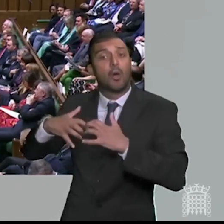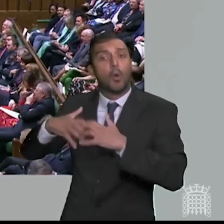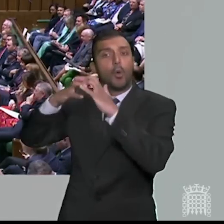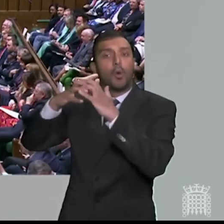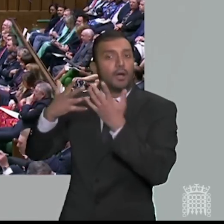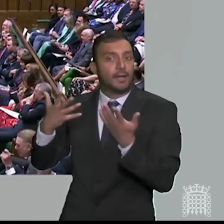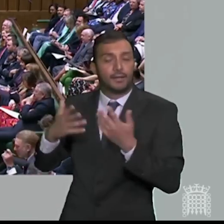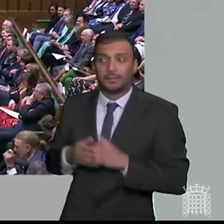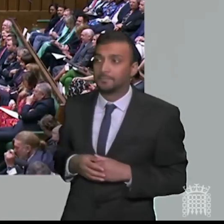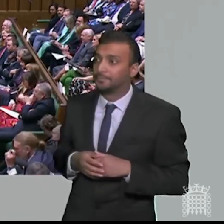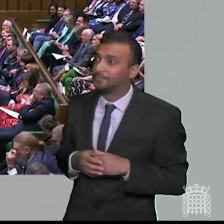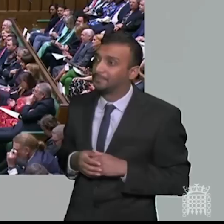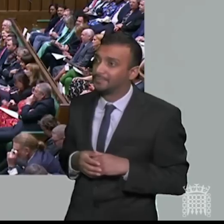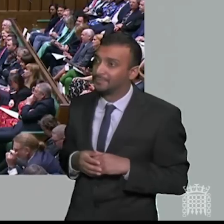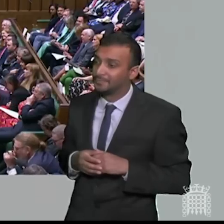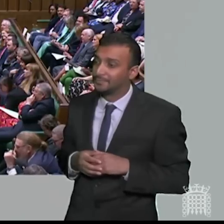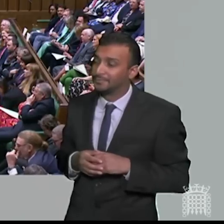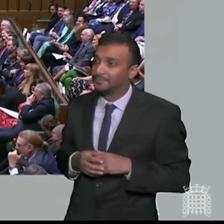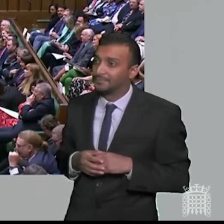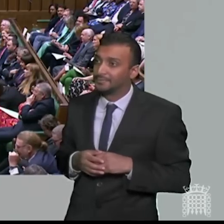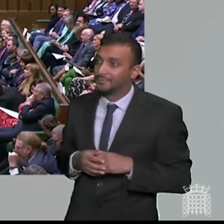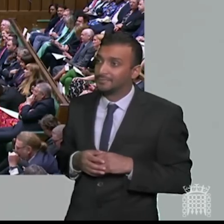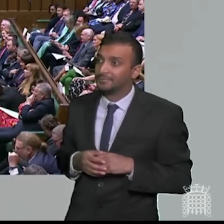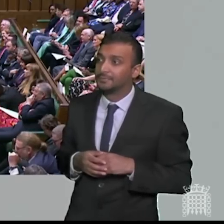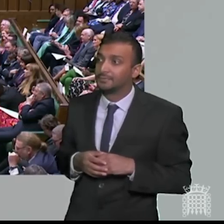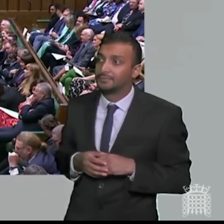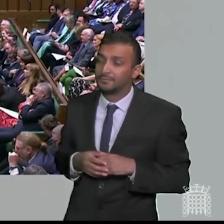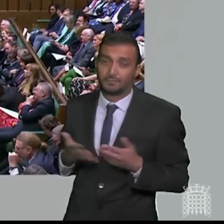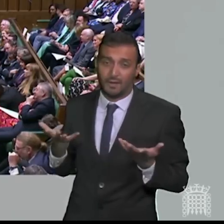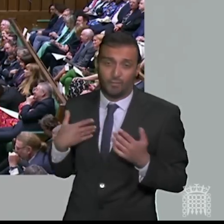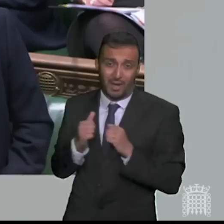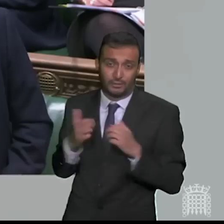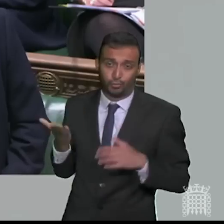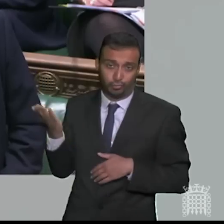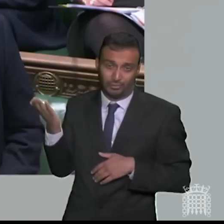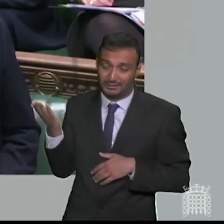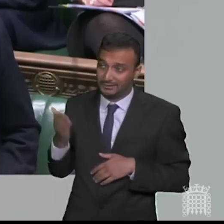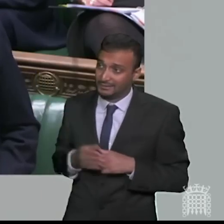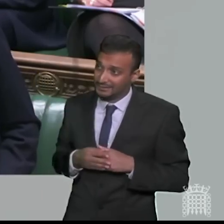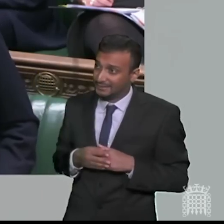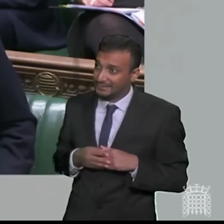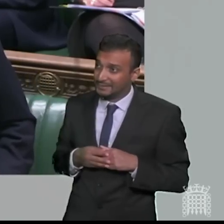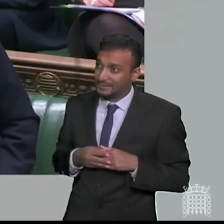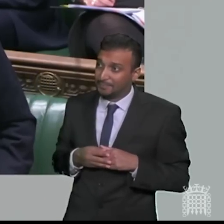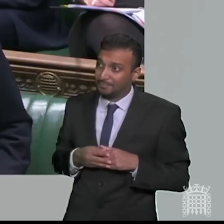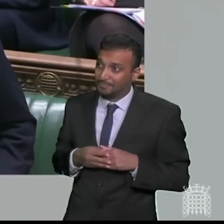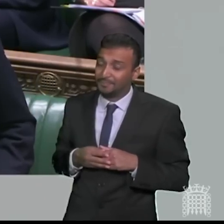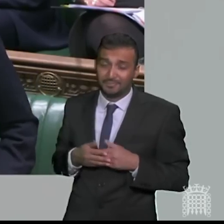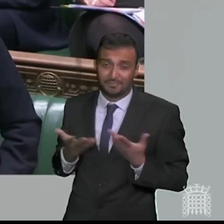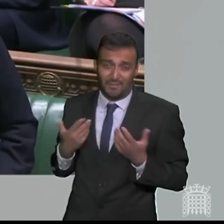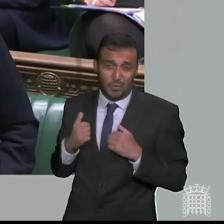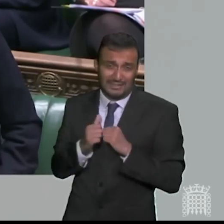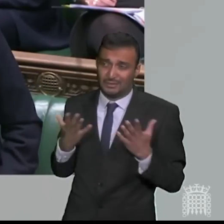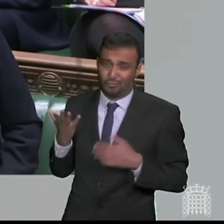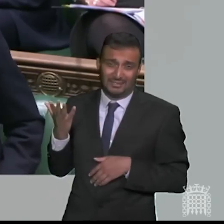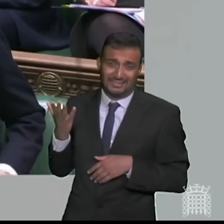Well, Mr. Speaker, it may not surprise you to hear I don't agree with that characterisation. Actually, I'll tell you about this government's